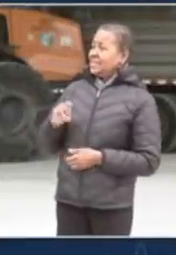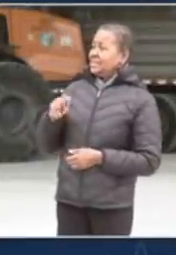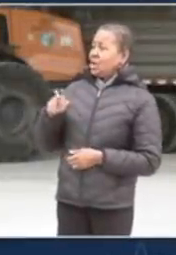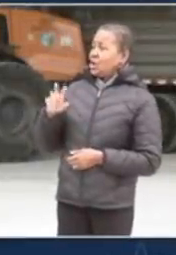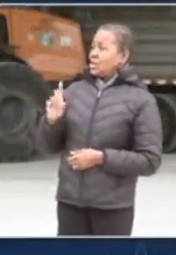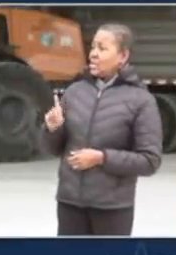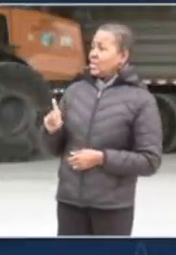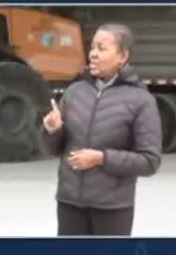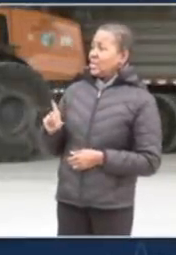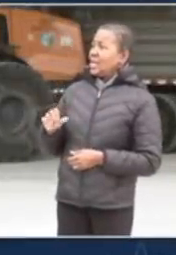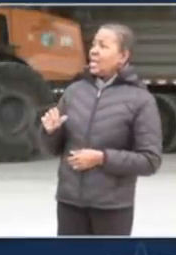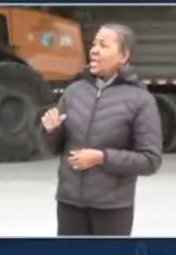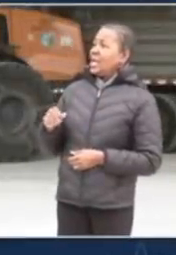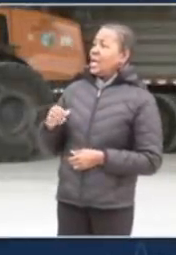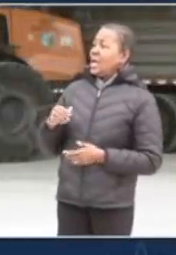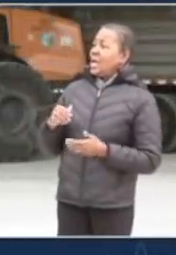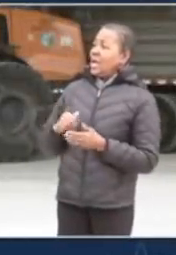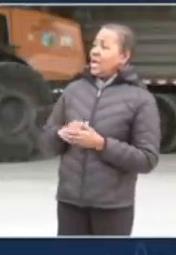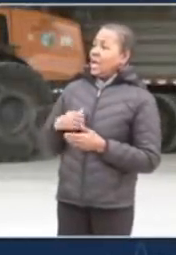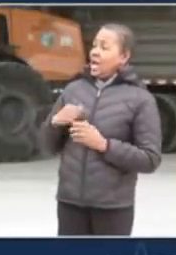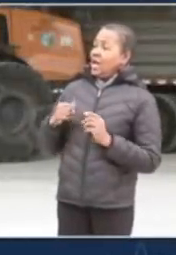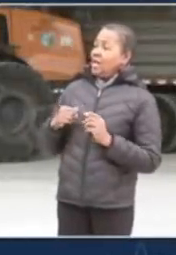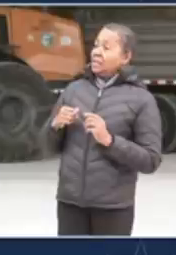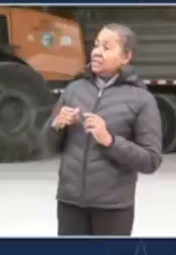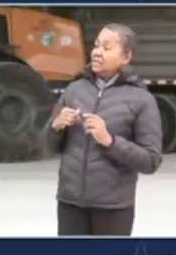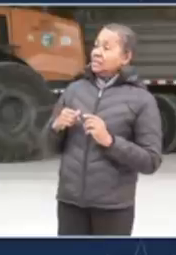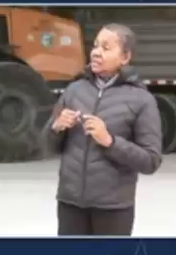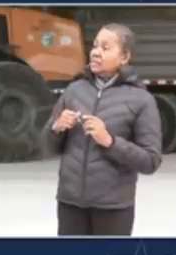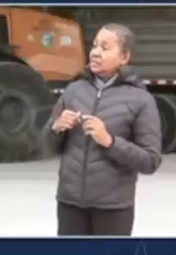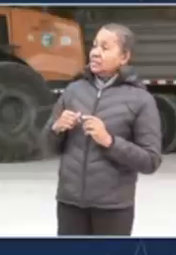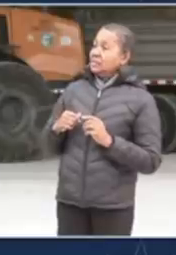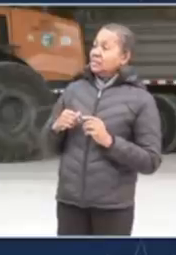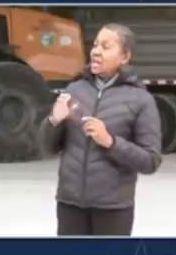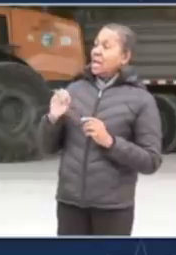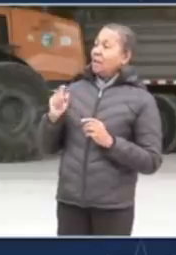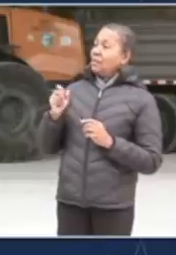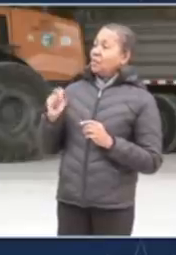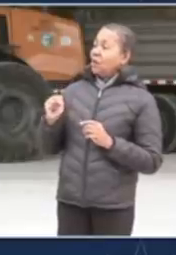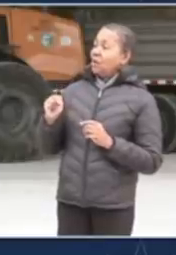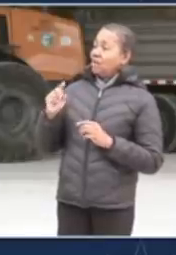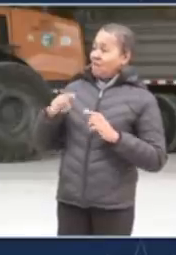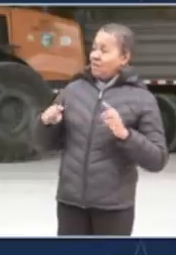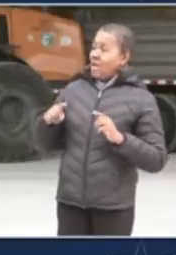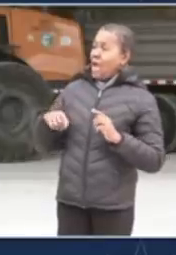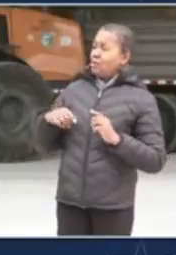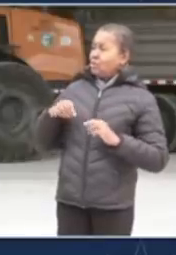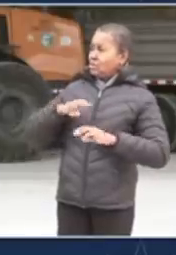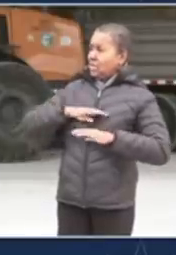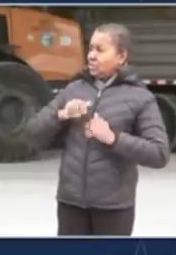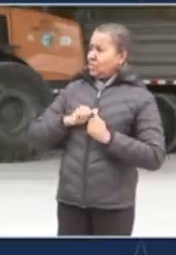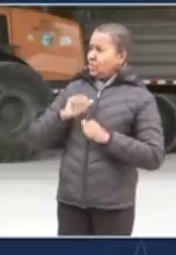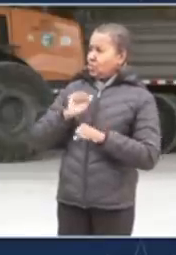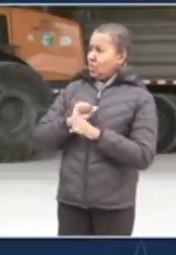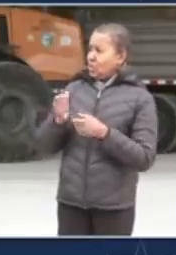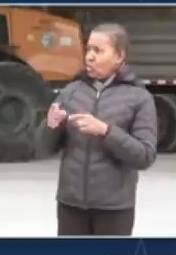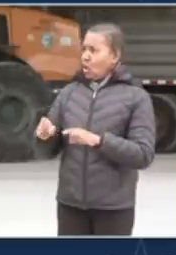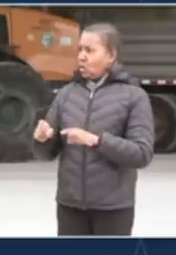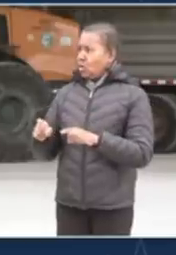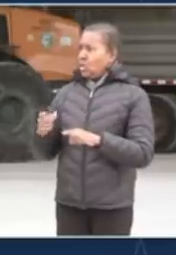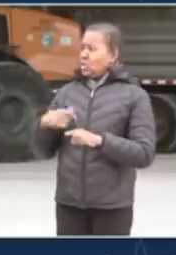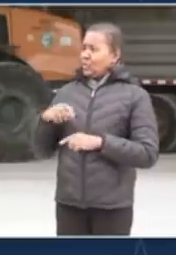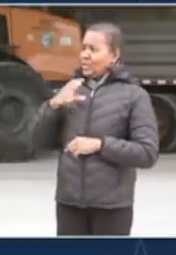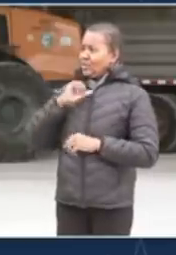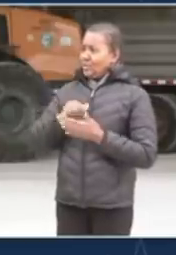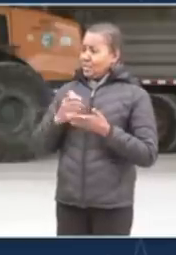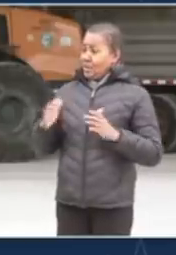Radio. On the Omicron Yes. variant, are you satisfied with the amount of genomic sequencing going on? Are we to assume that it's